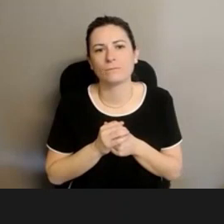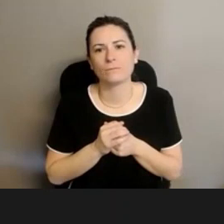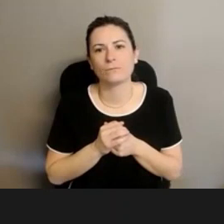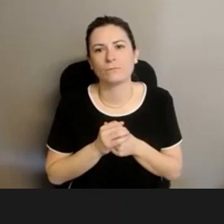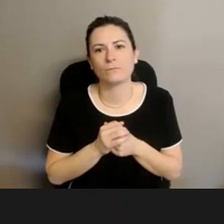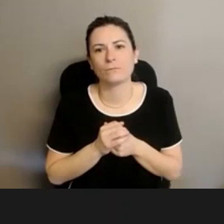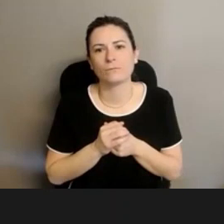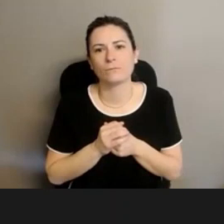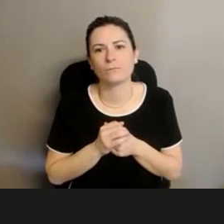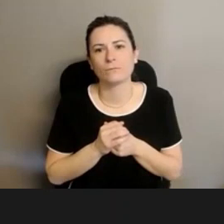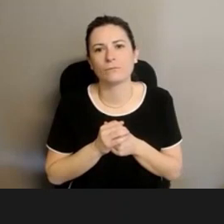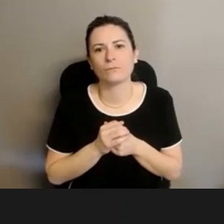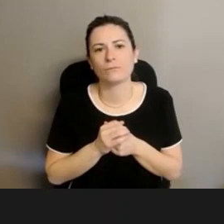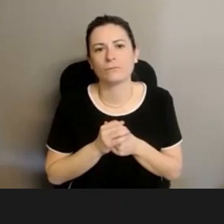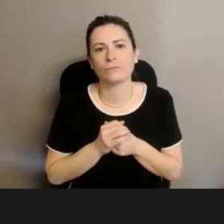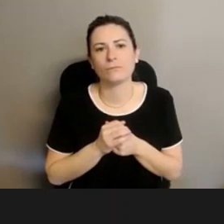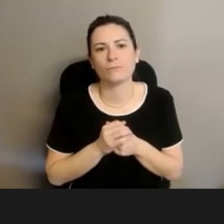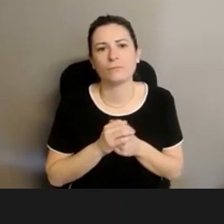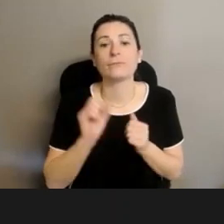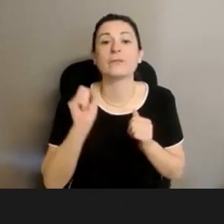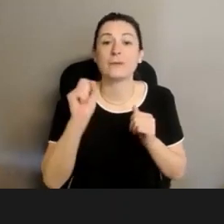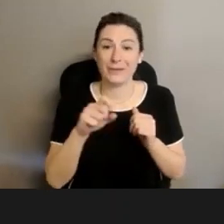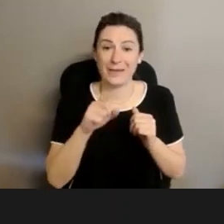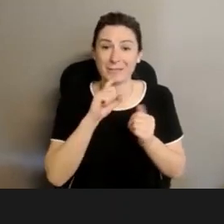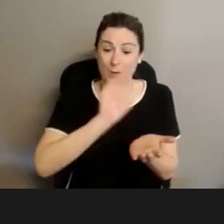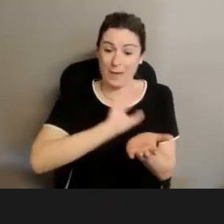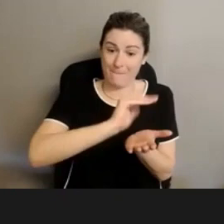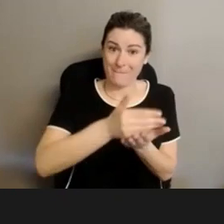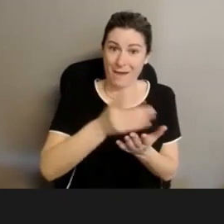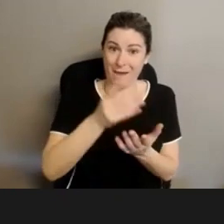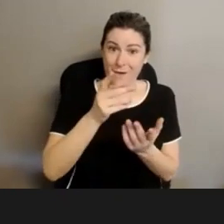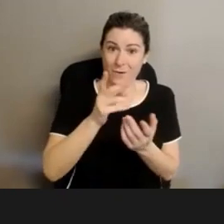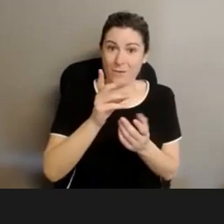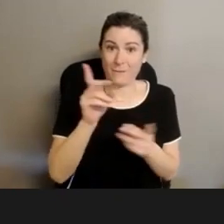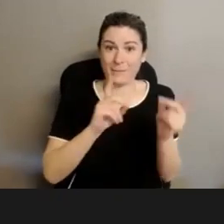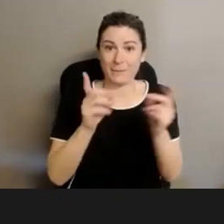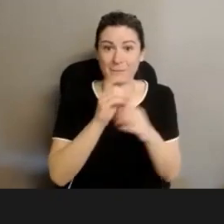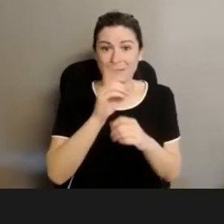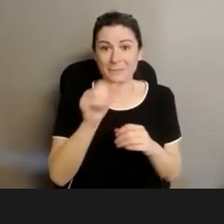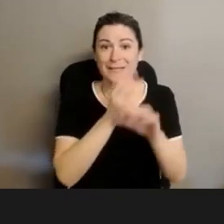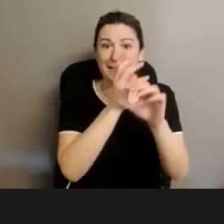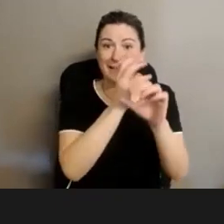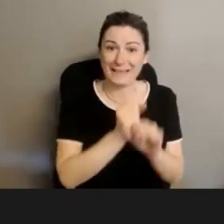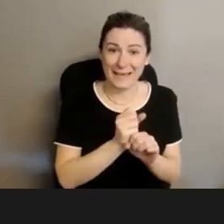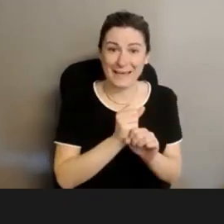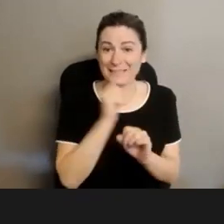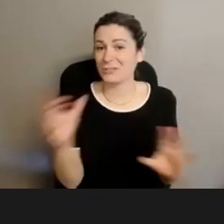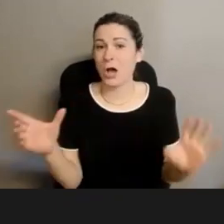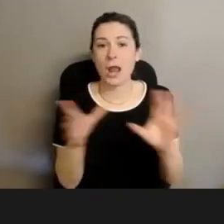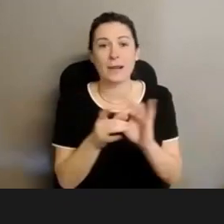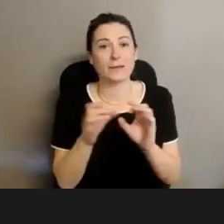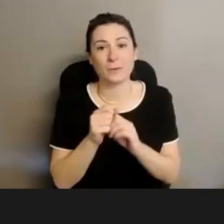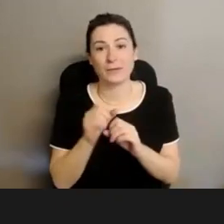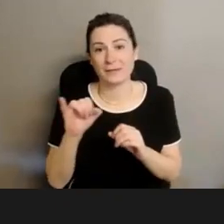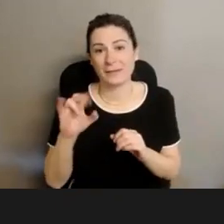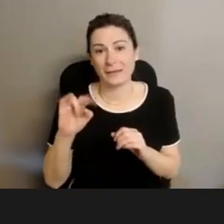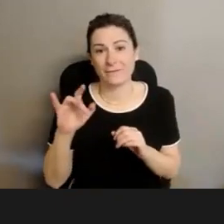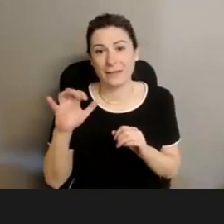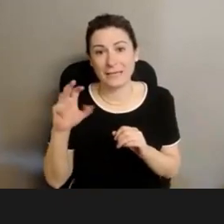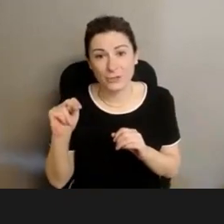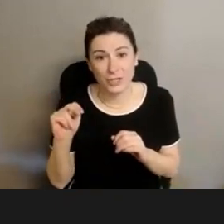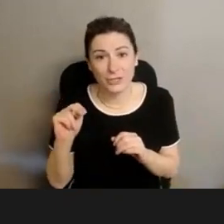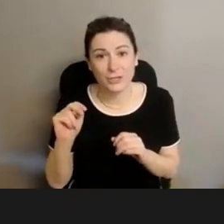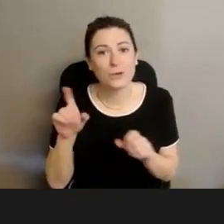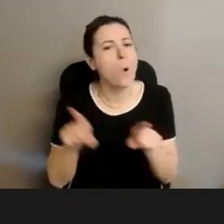so not only is it not tied to inflation, but it's not like the government makes these increases every year either, or